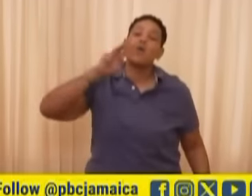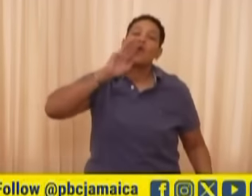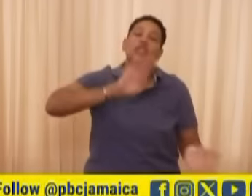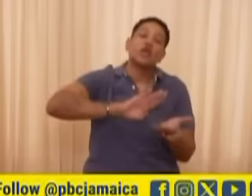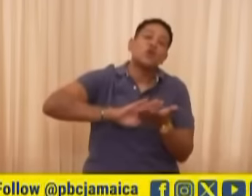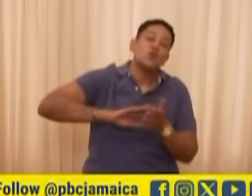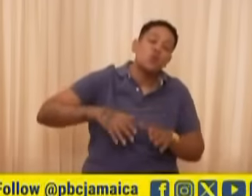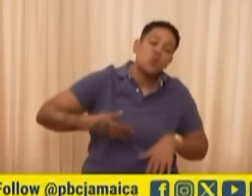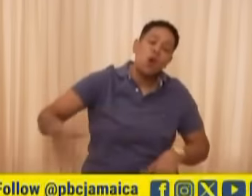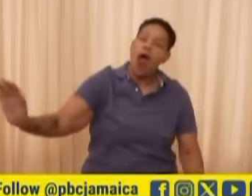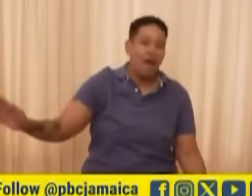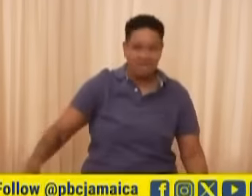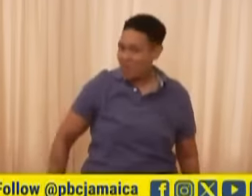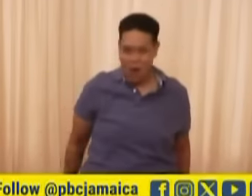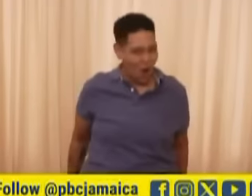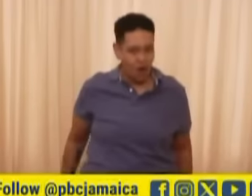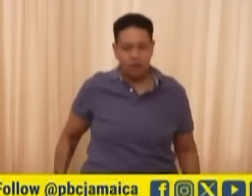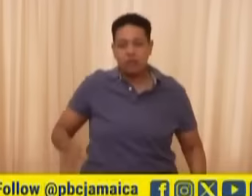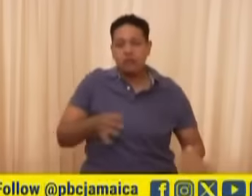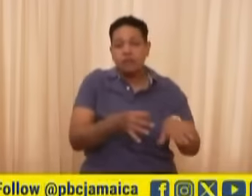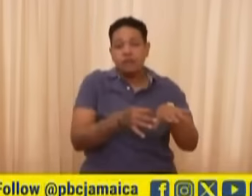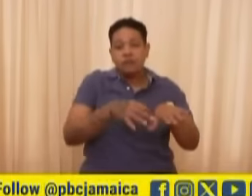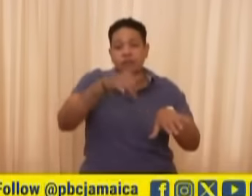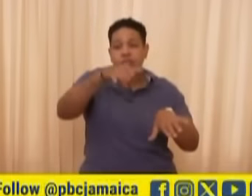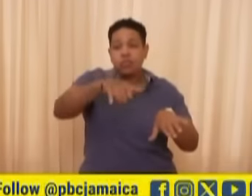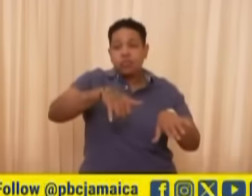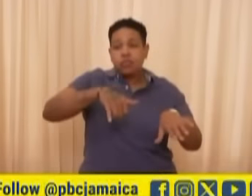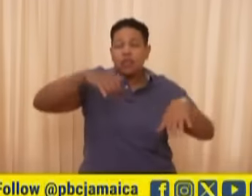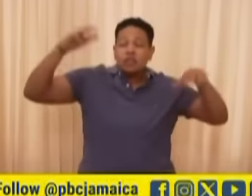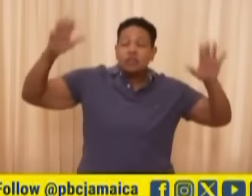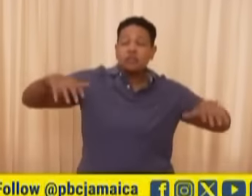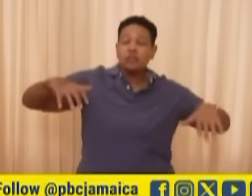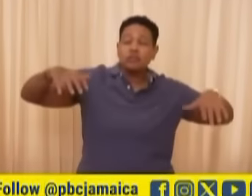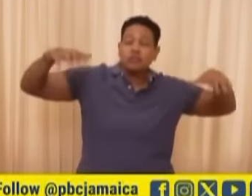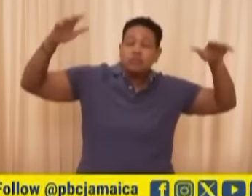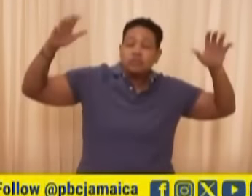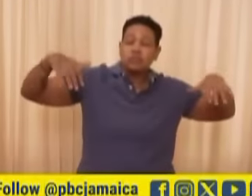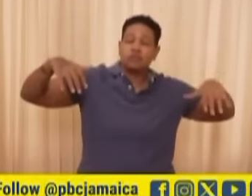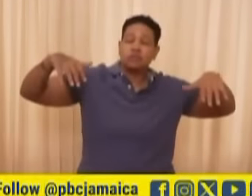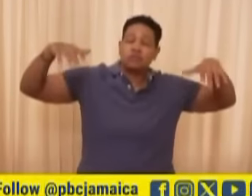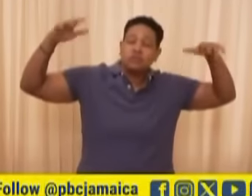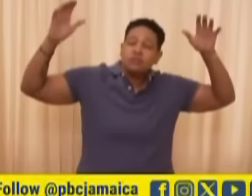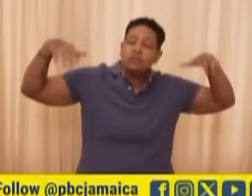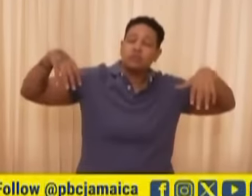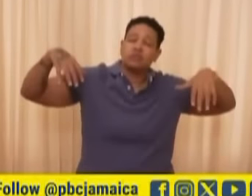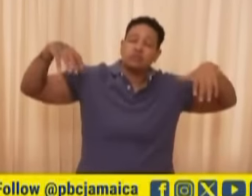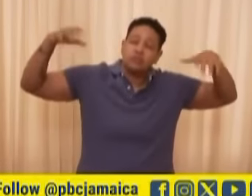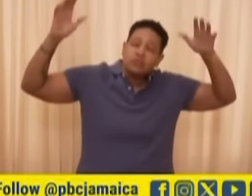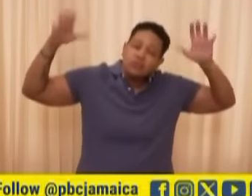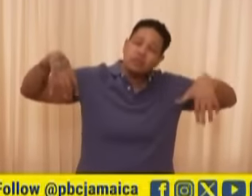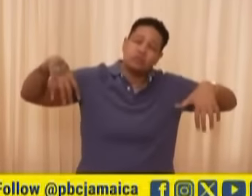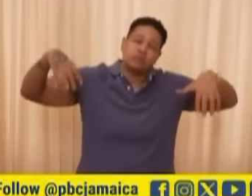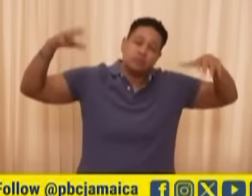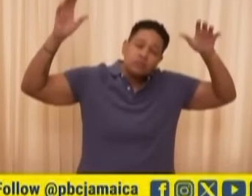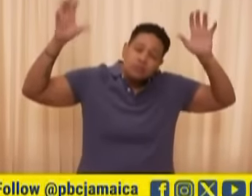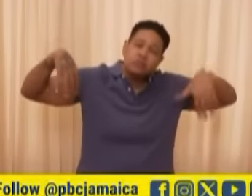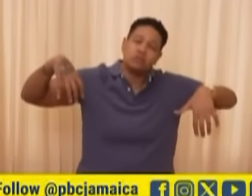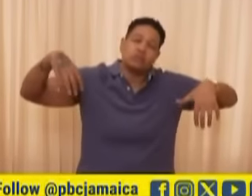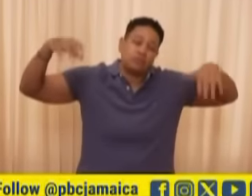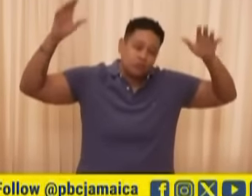off. It's going to sit there pouring water while it's barely